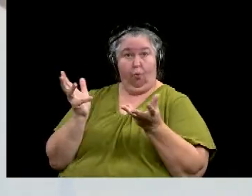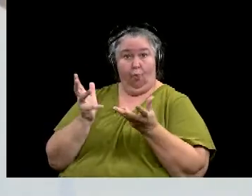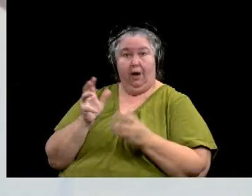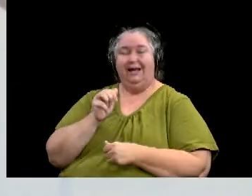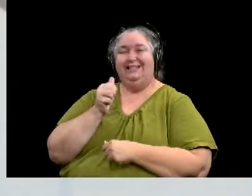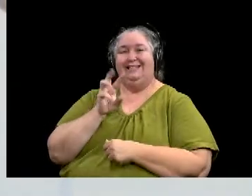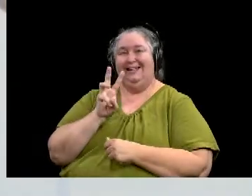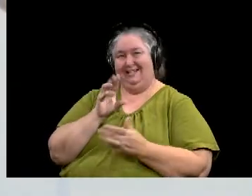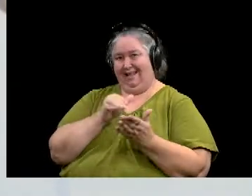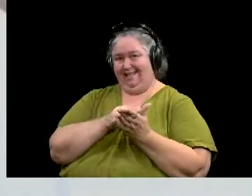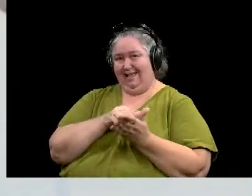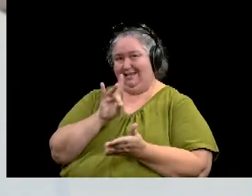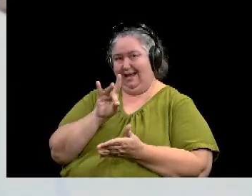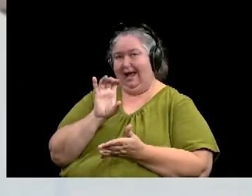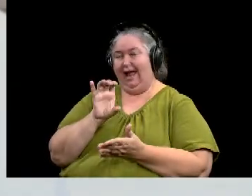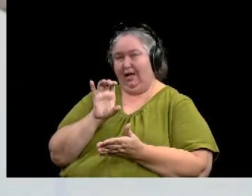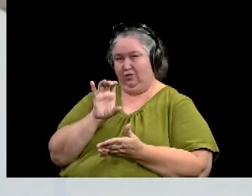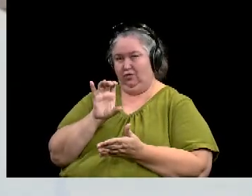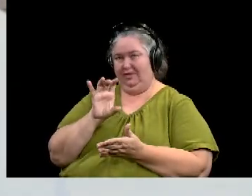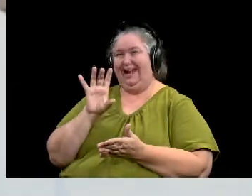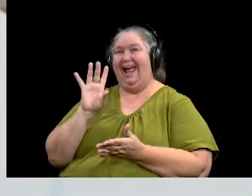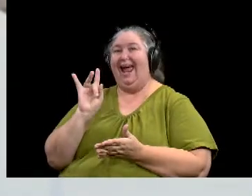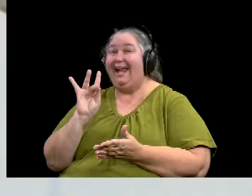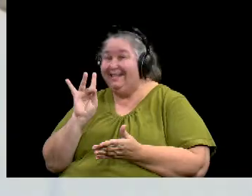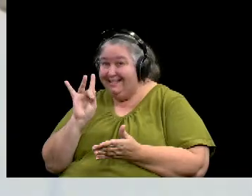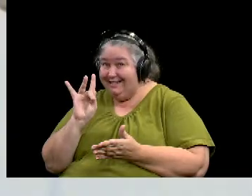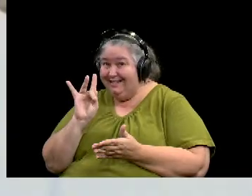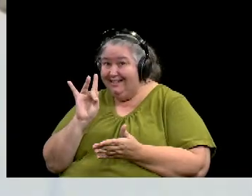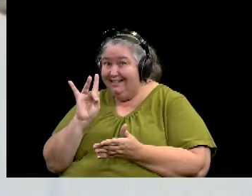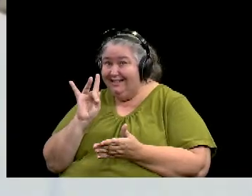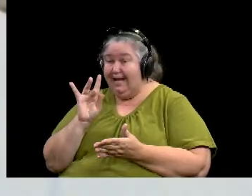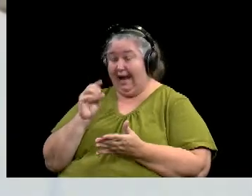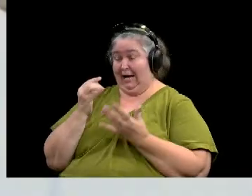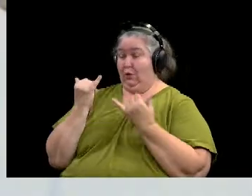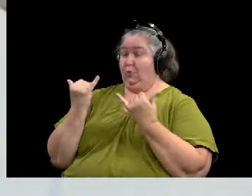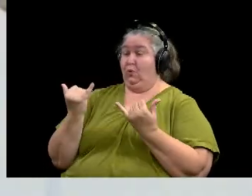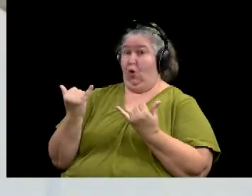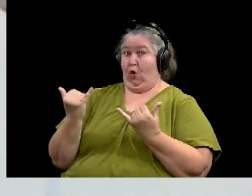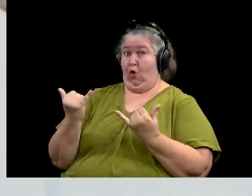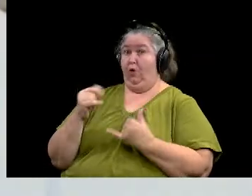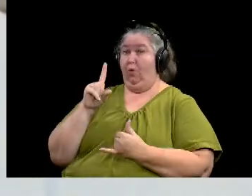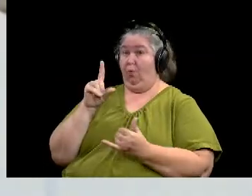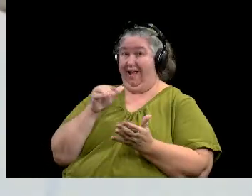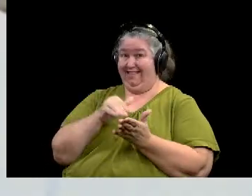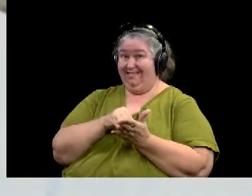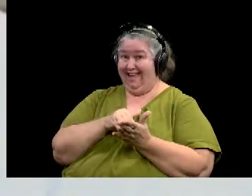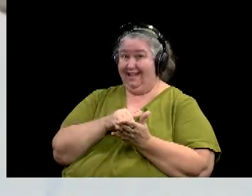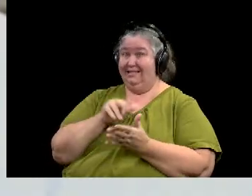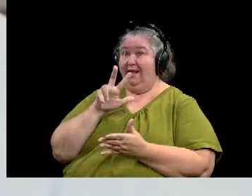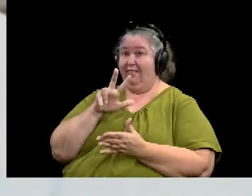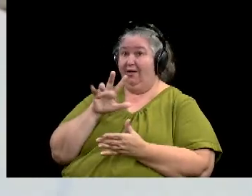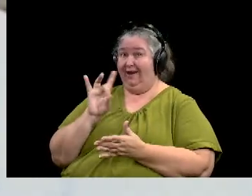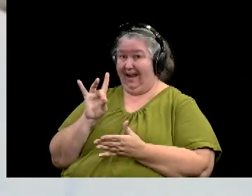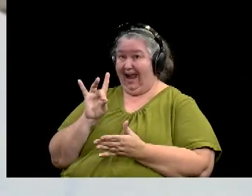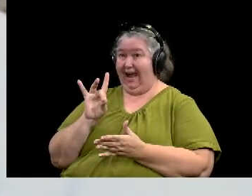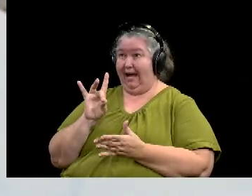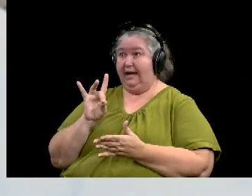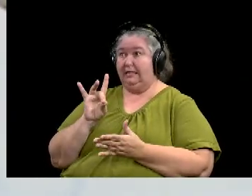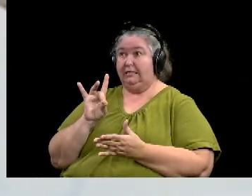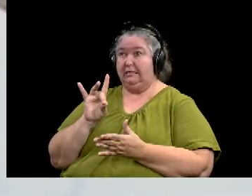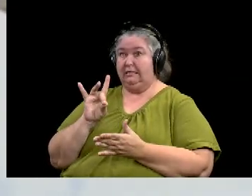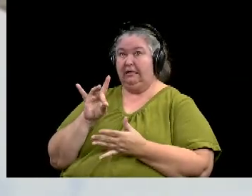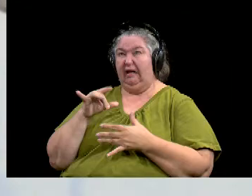16,818, and currently there are 1,038 active cases. As of